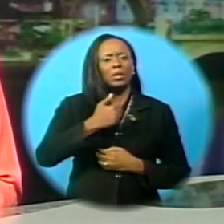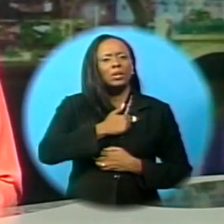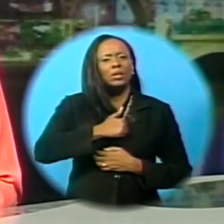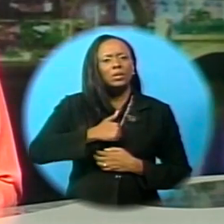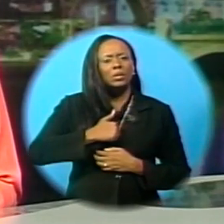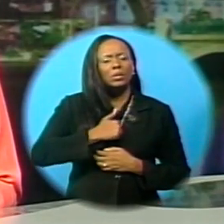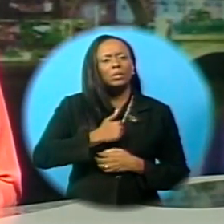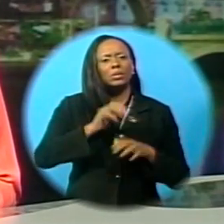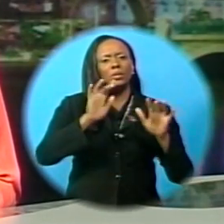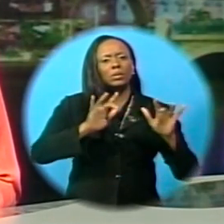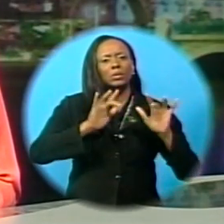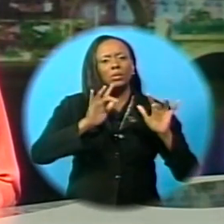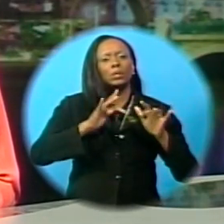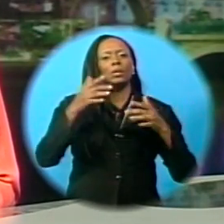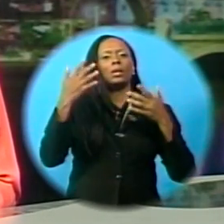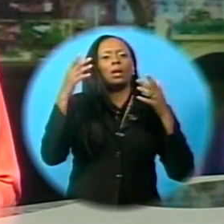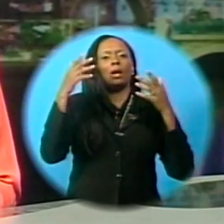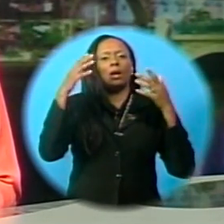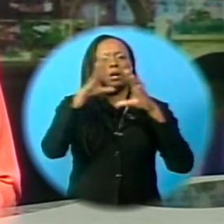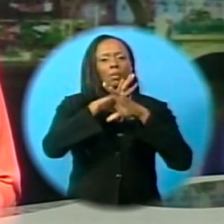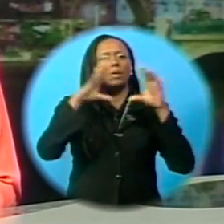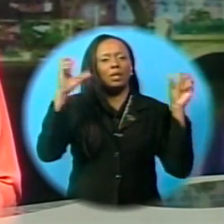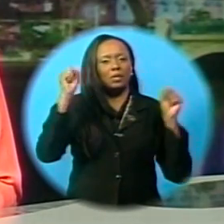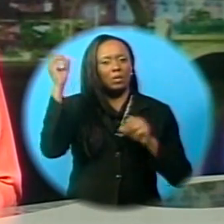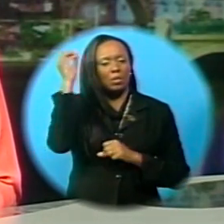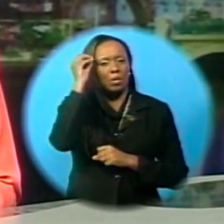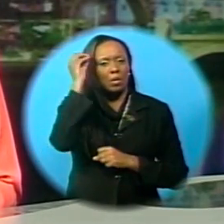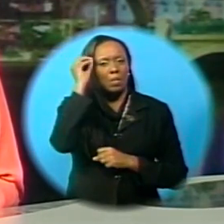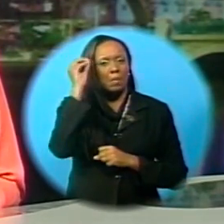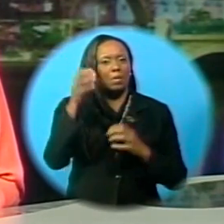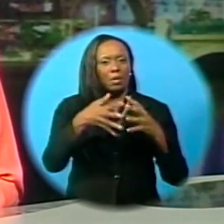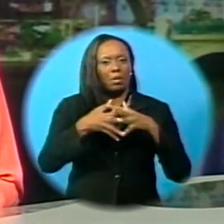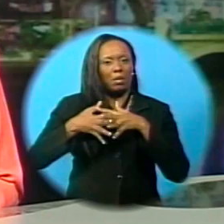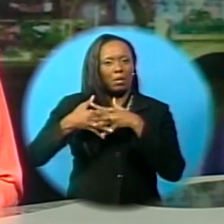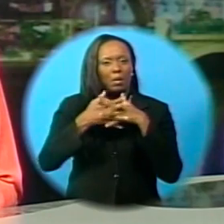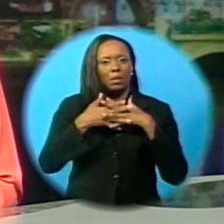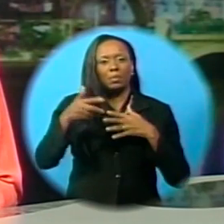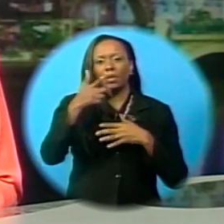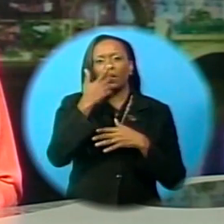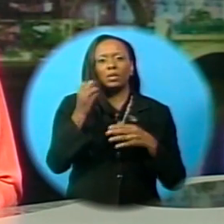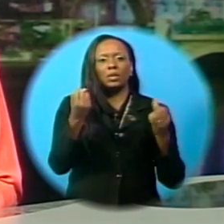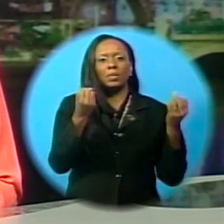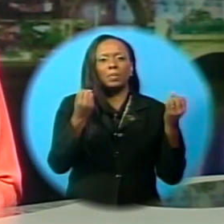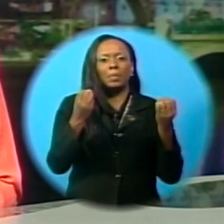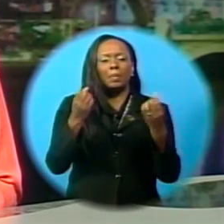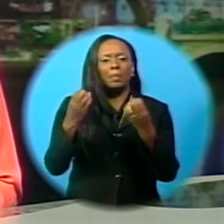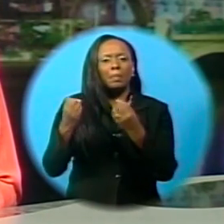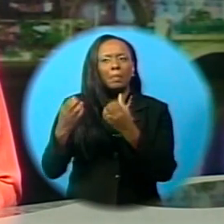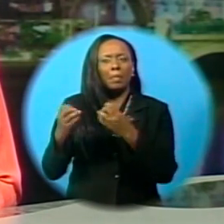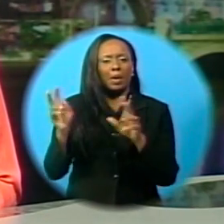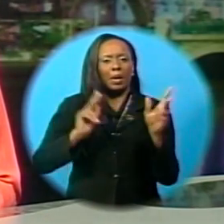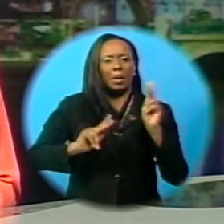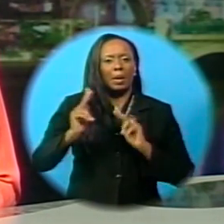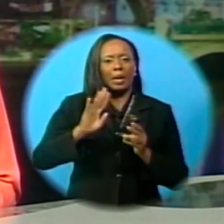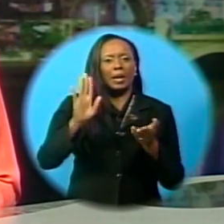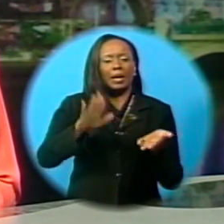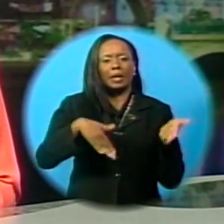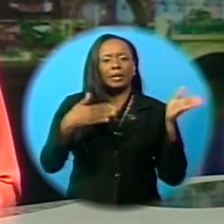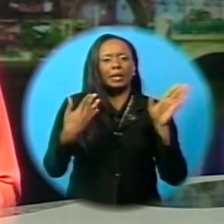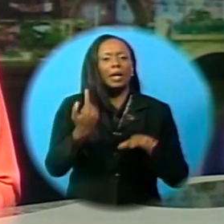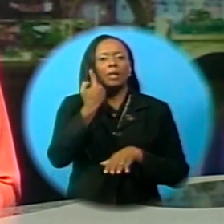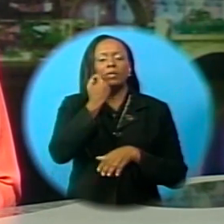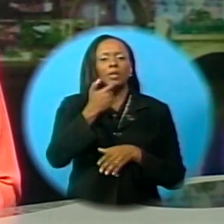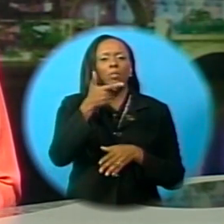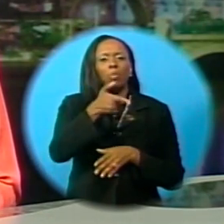Sympathy to the President of the United States of America, Barack Obama, on the loss of life of innocent civilians occasioned by